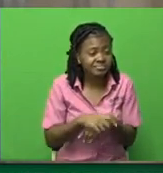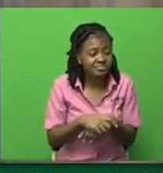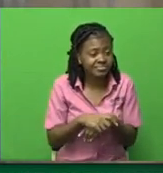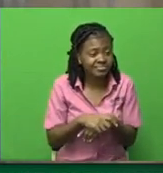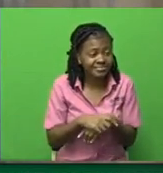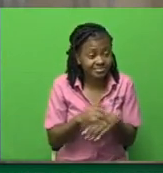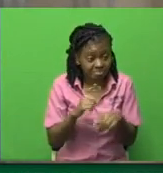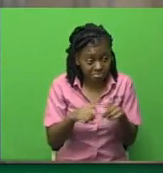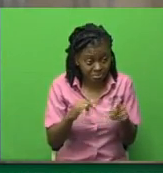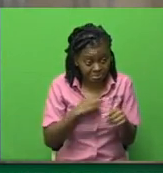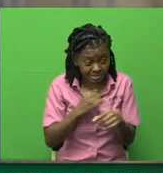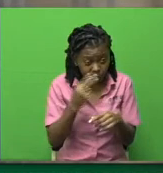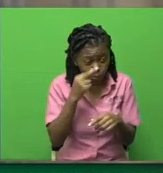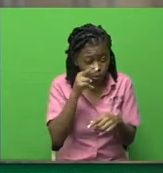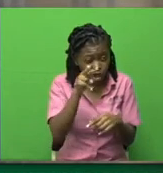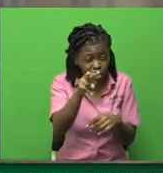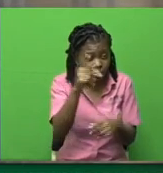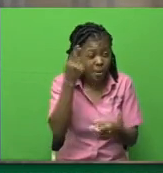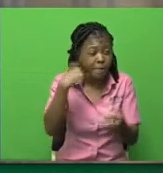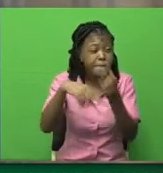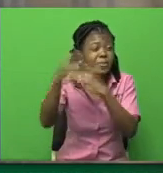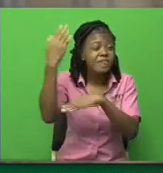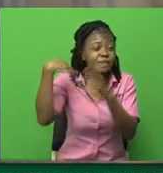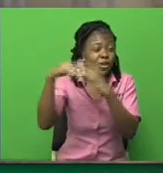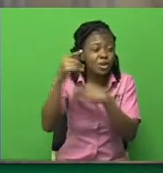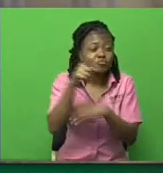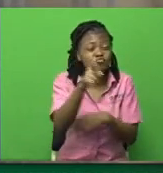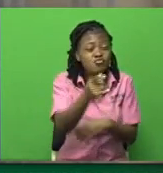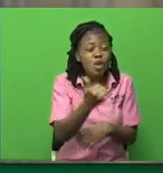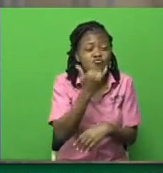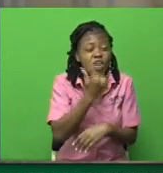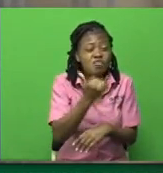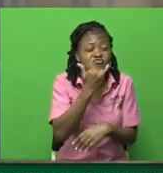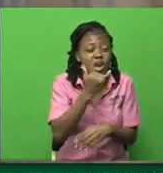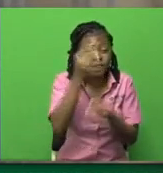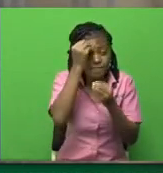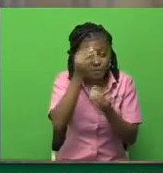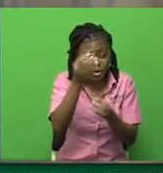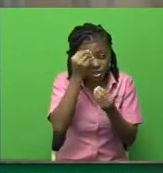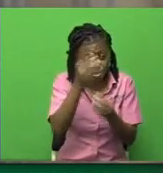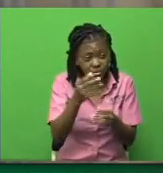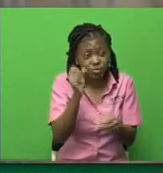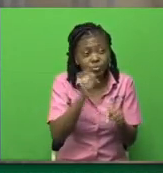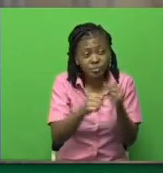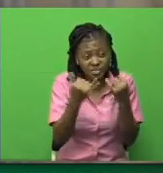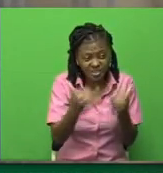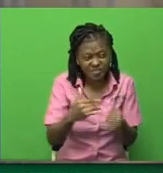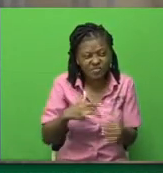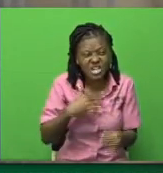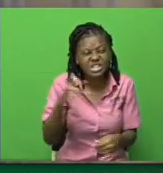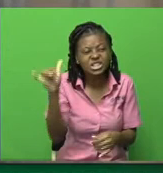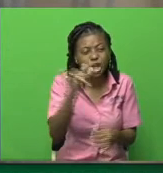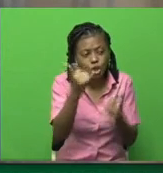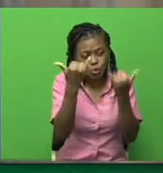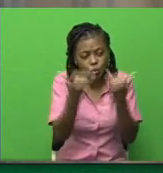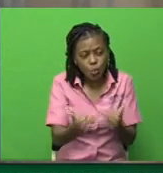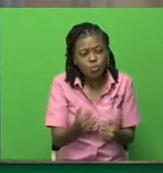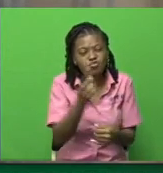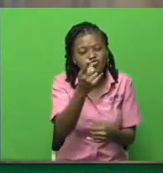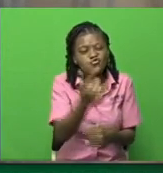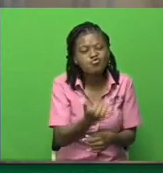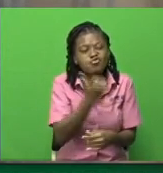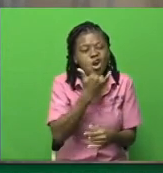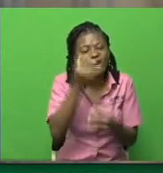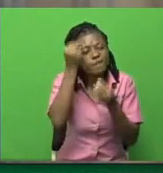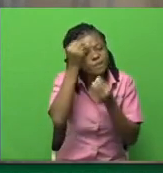of wrongly forecast in natural gas production one could assume those numbers is given also on the thread but